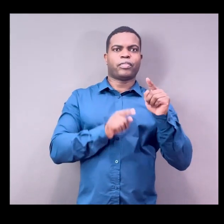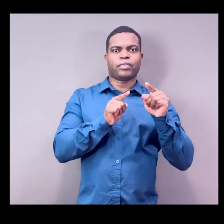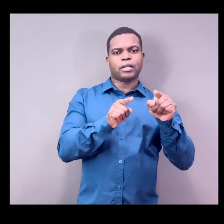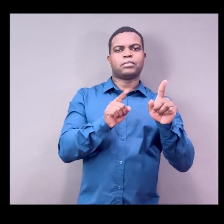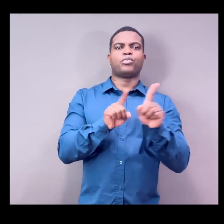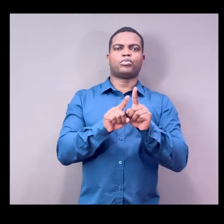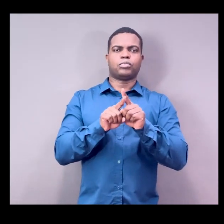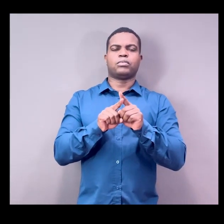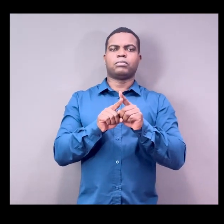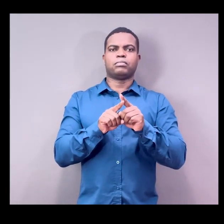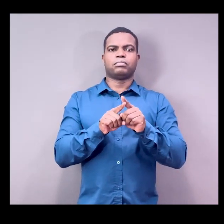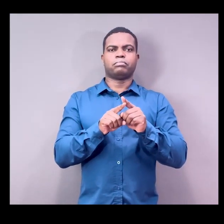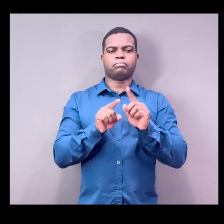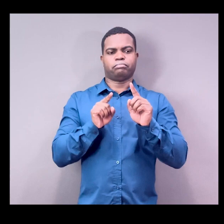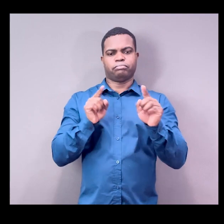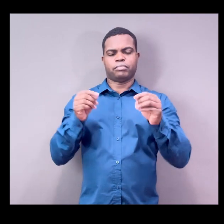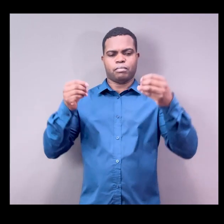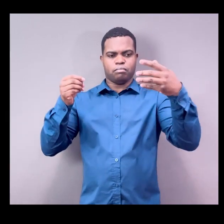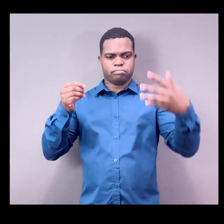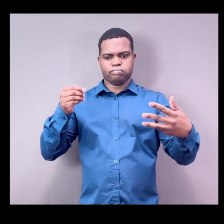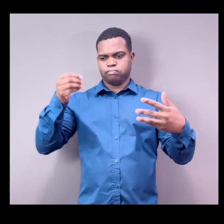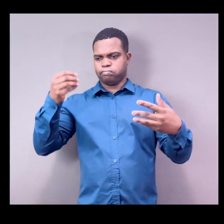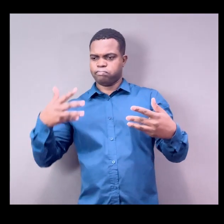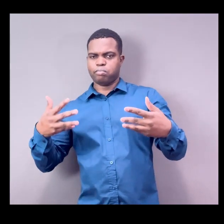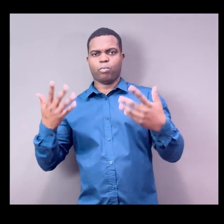strength, internal, positive.